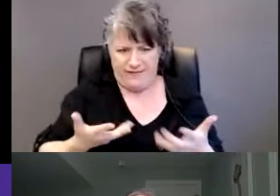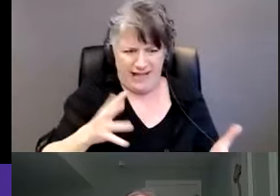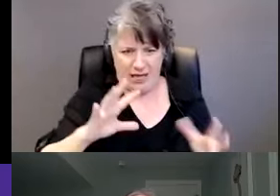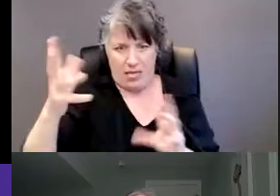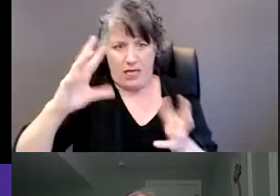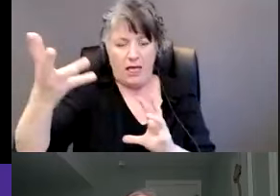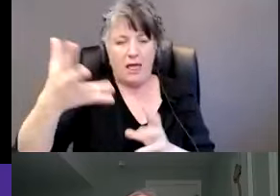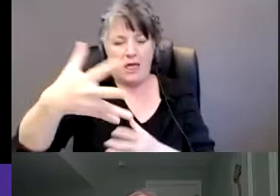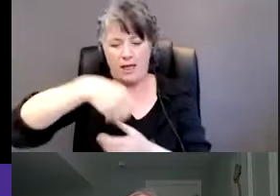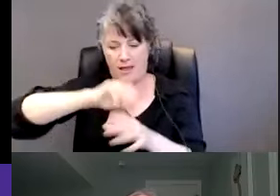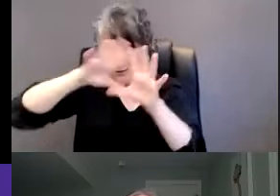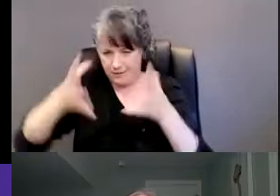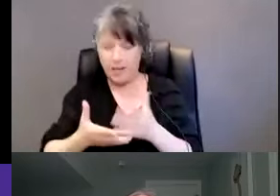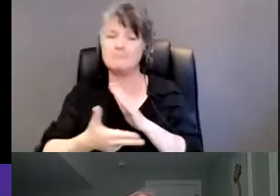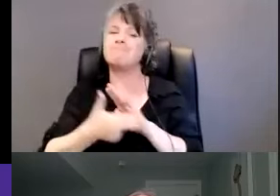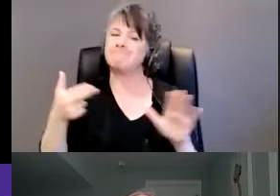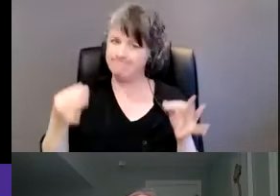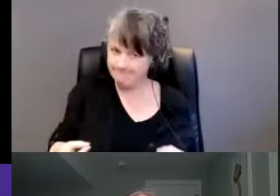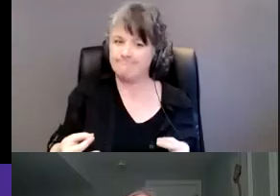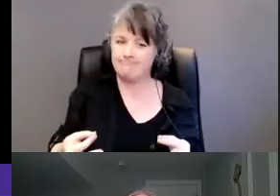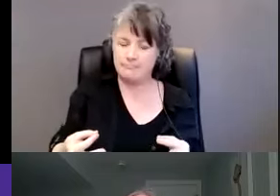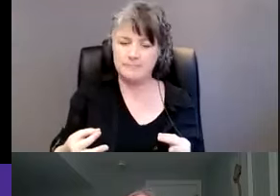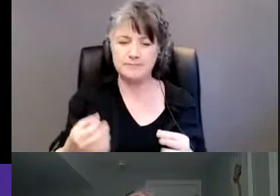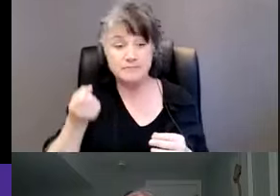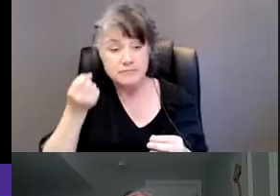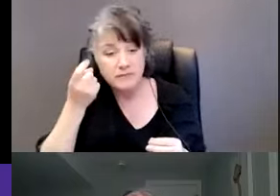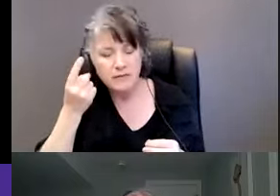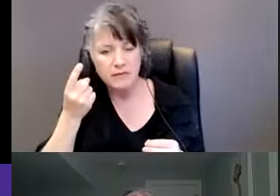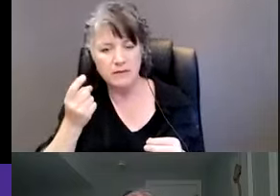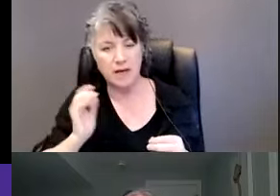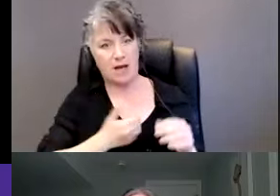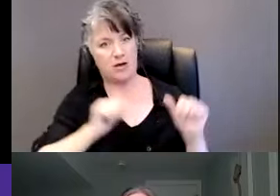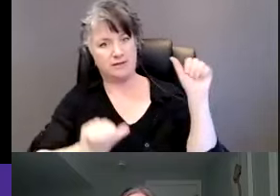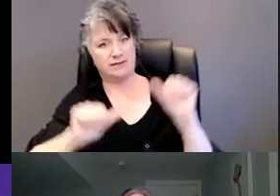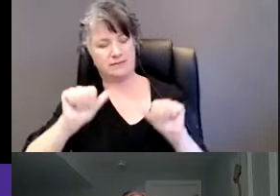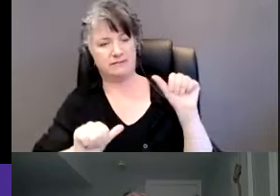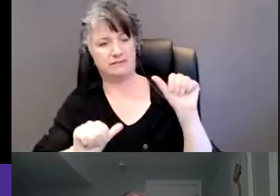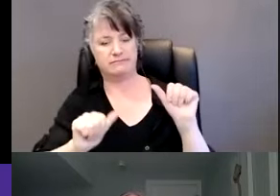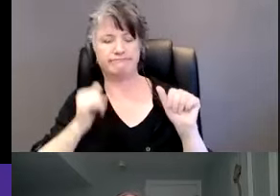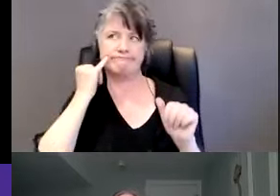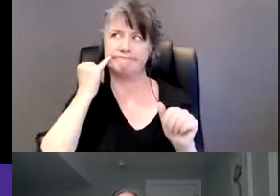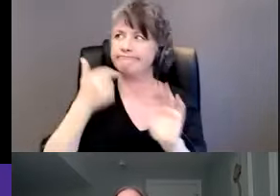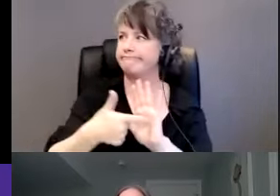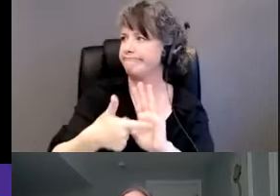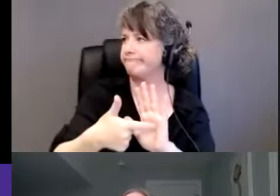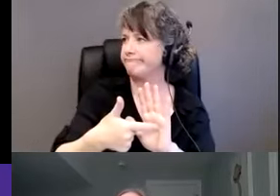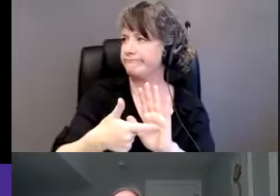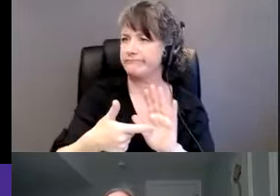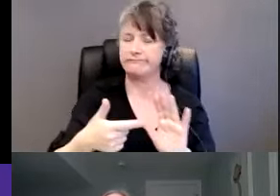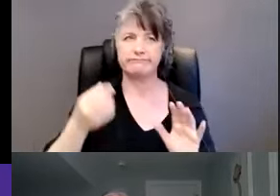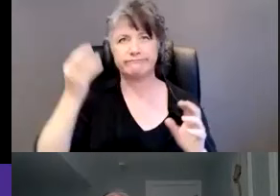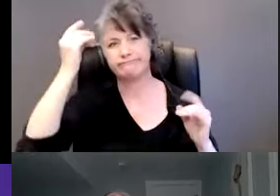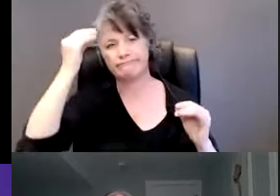makes a diagnosis. So, but a part of the assessment, for example, if we're going to diagnose, or we're considering